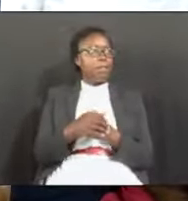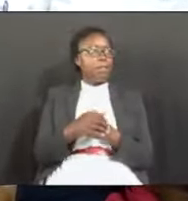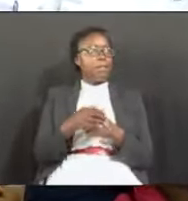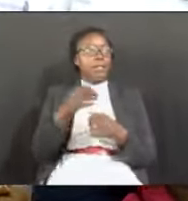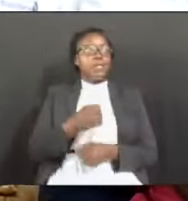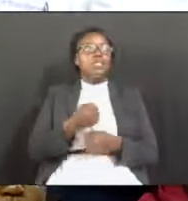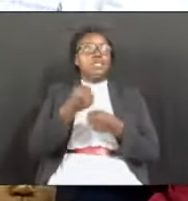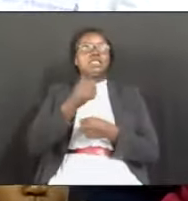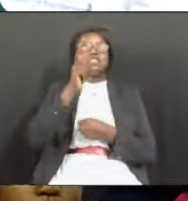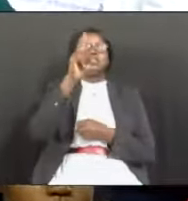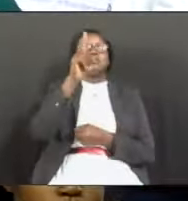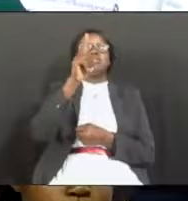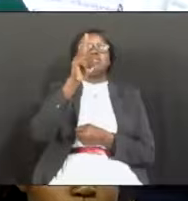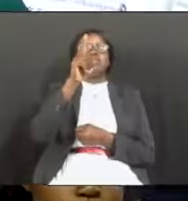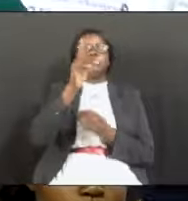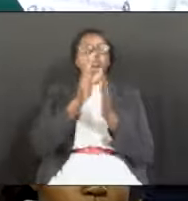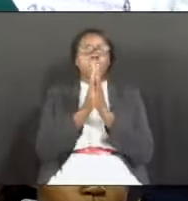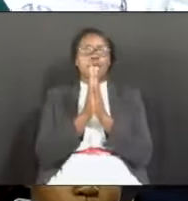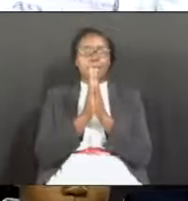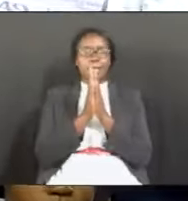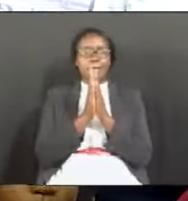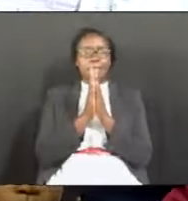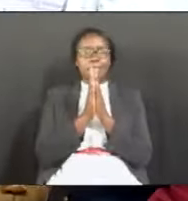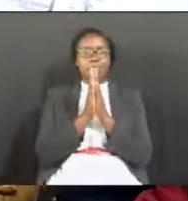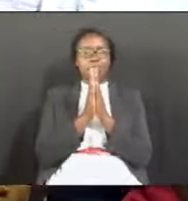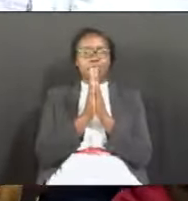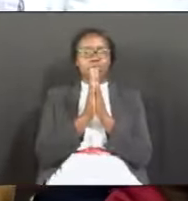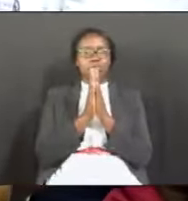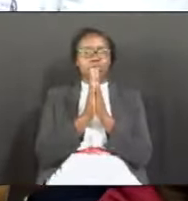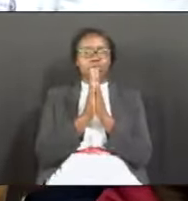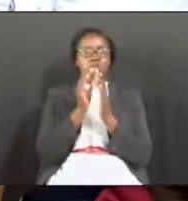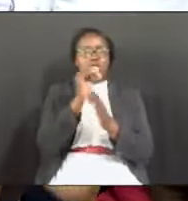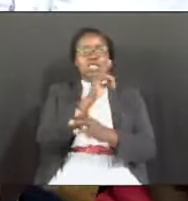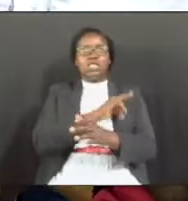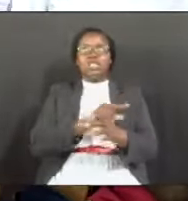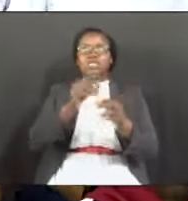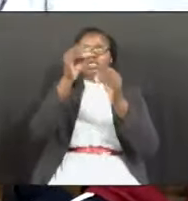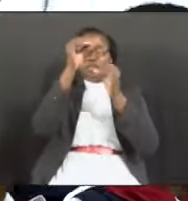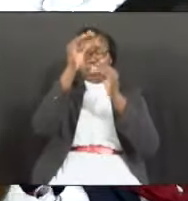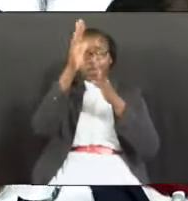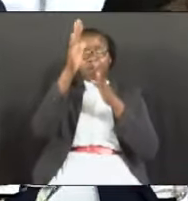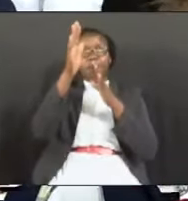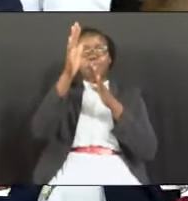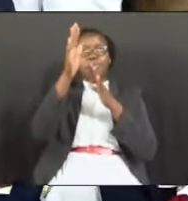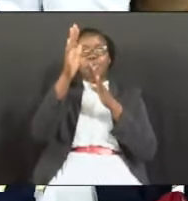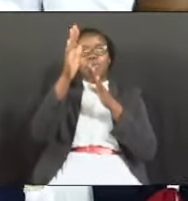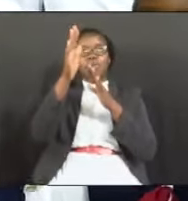him. Let us pray. Our gracious Father in heaven,